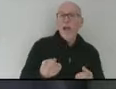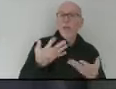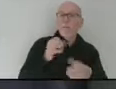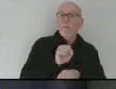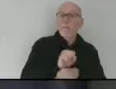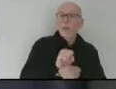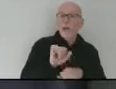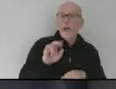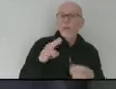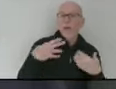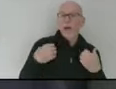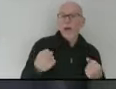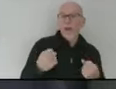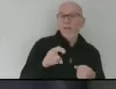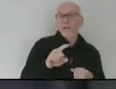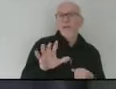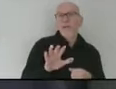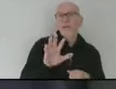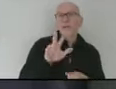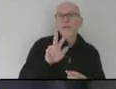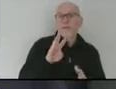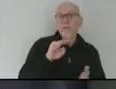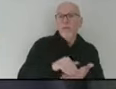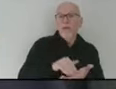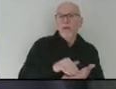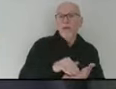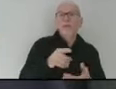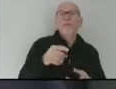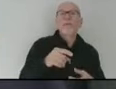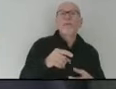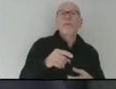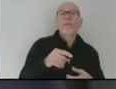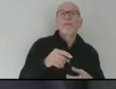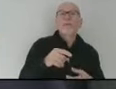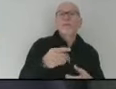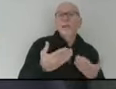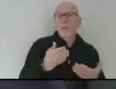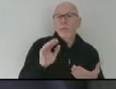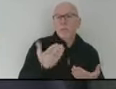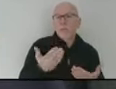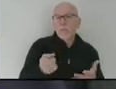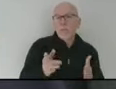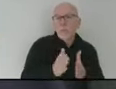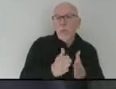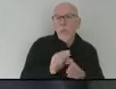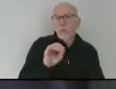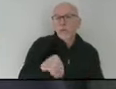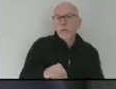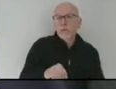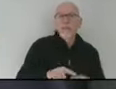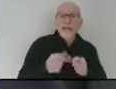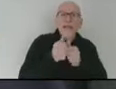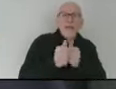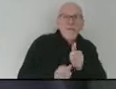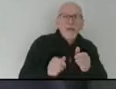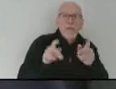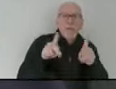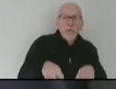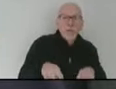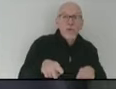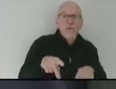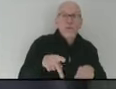IU Health, which is about 34,000, that may not seem like a big percentage, but every person means that's in quarantine